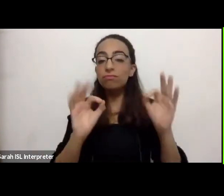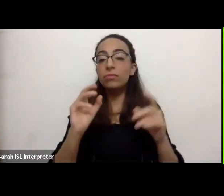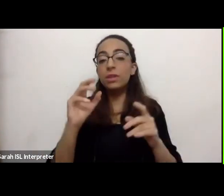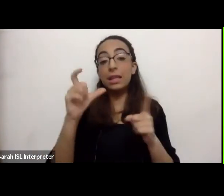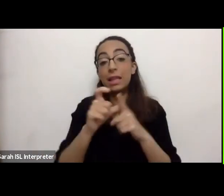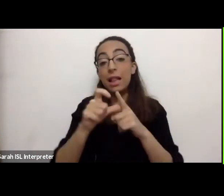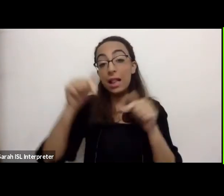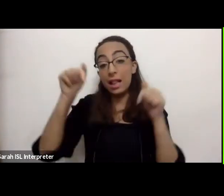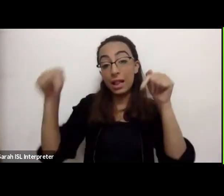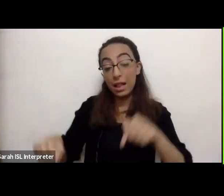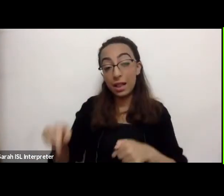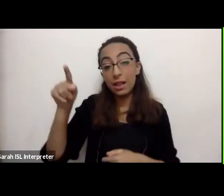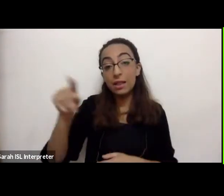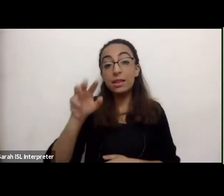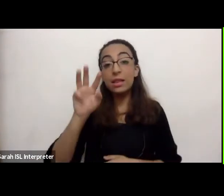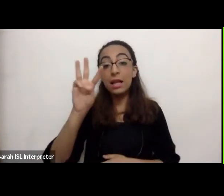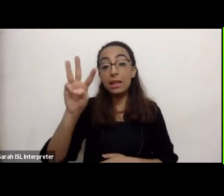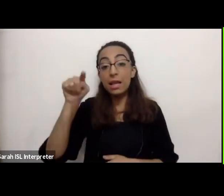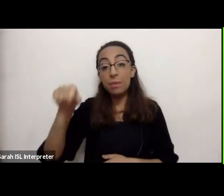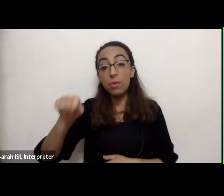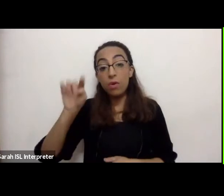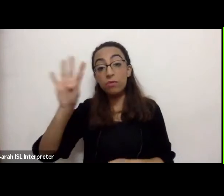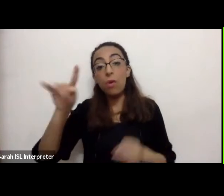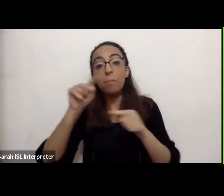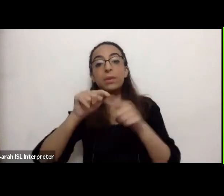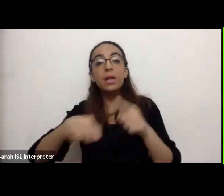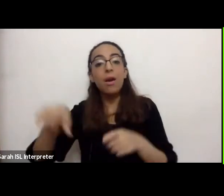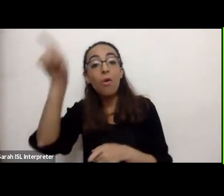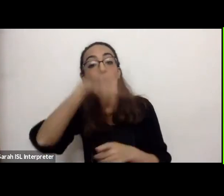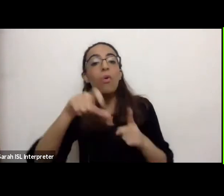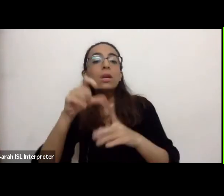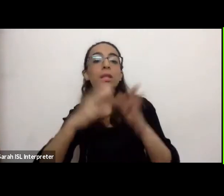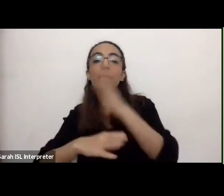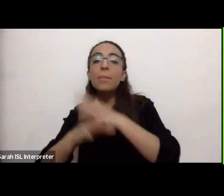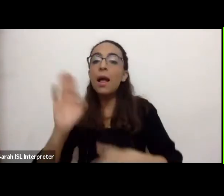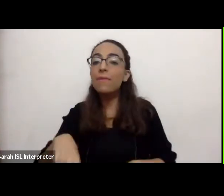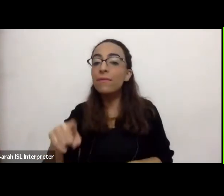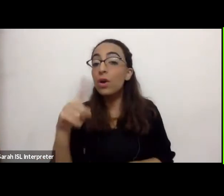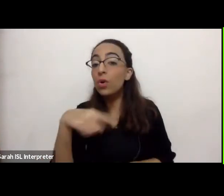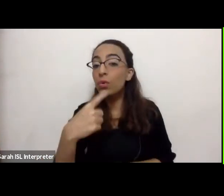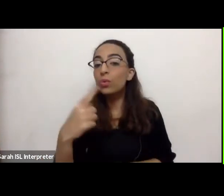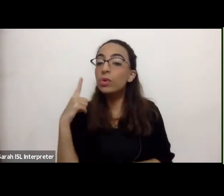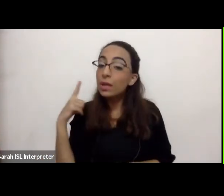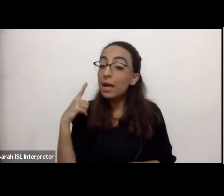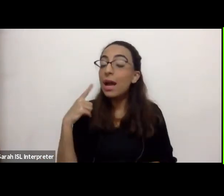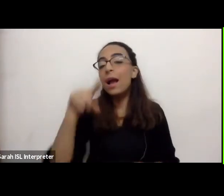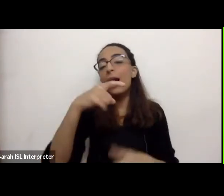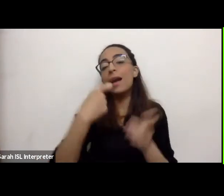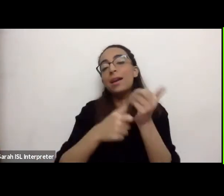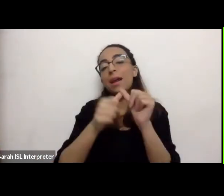Delhi, is 3.4% under the leadership of Mr. Ranjan